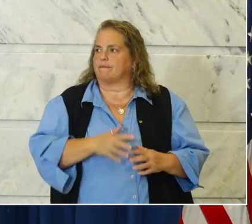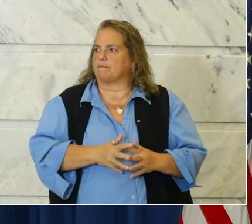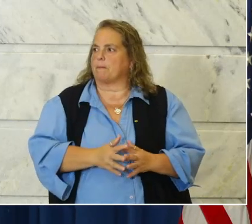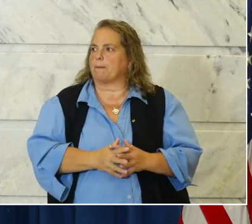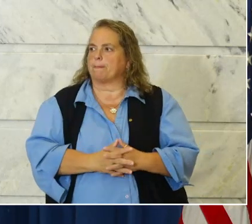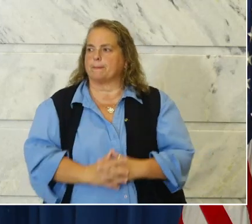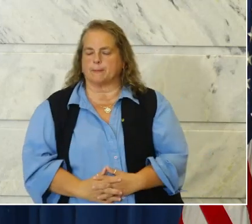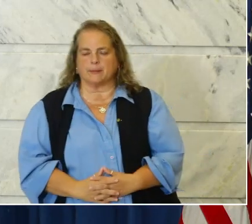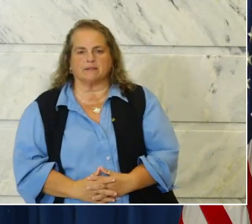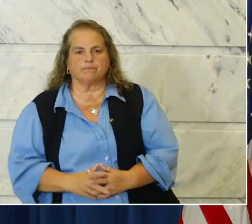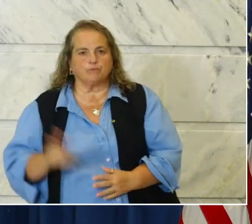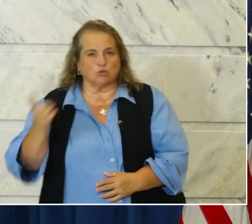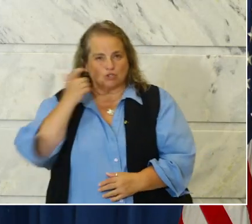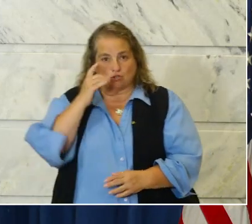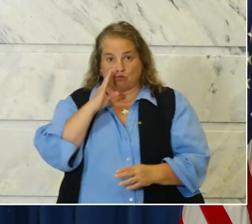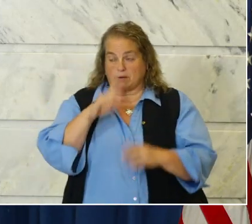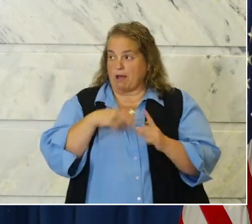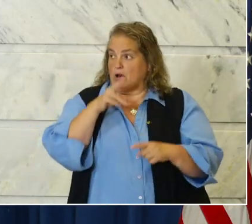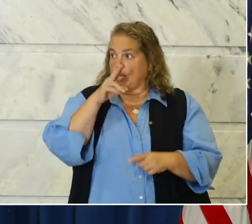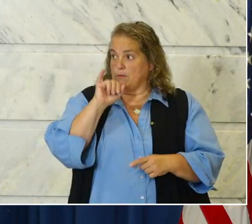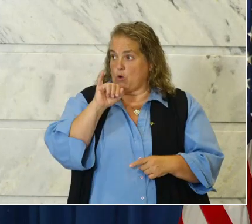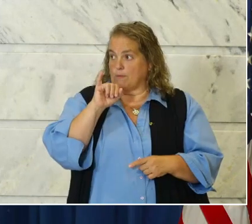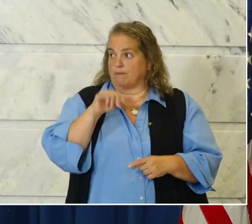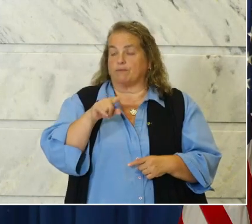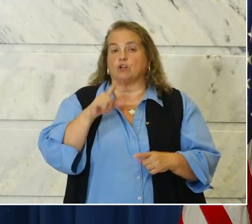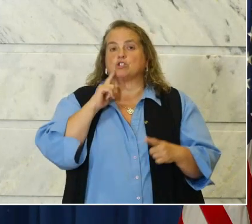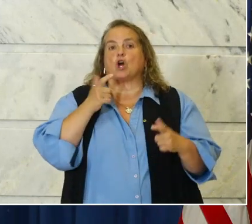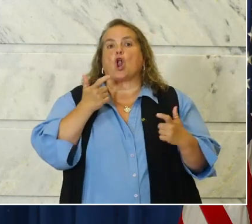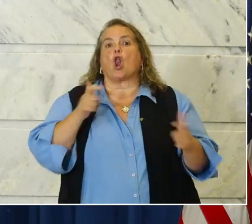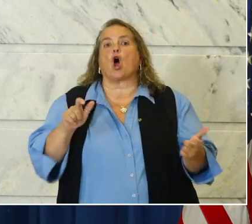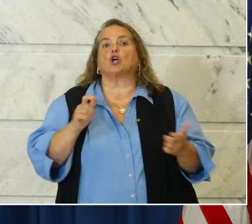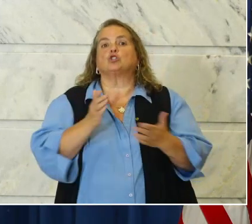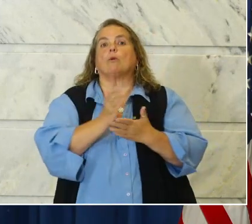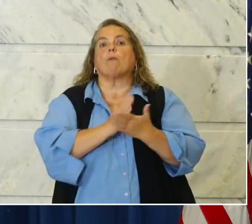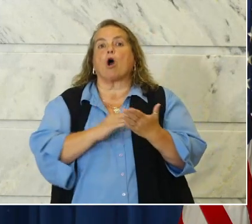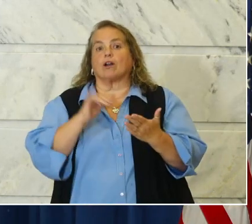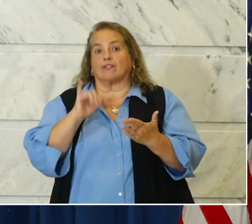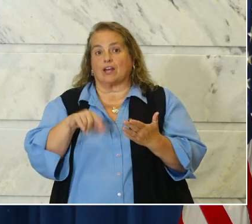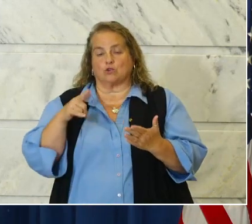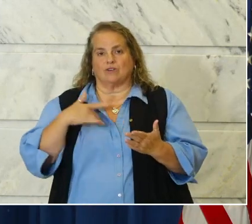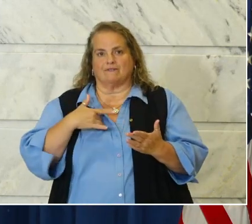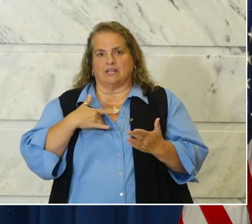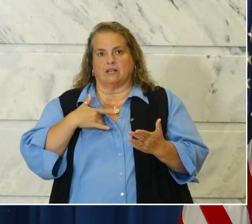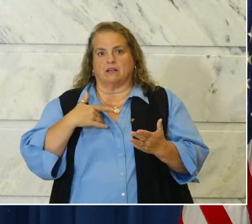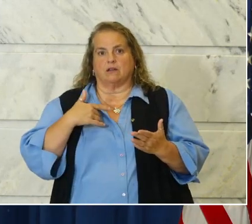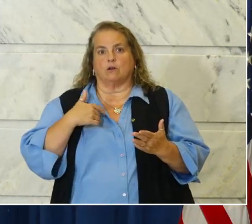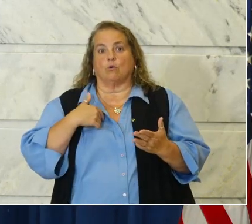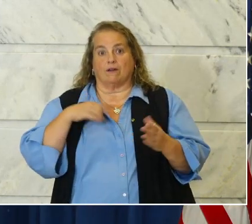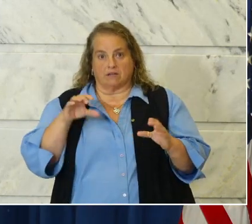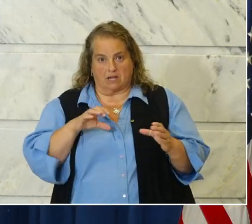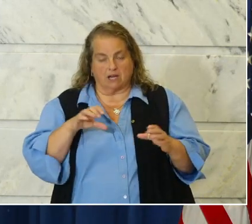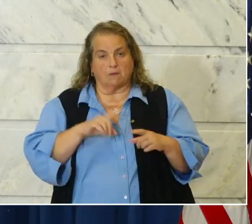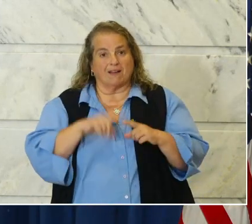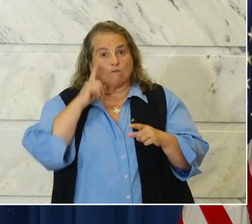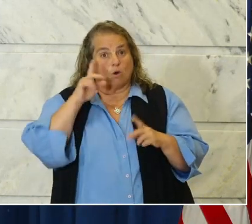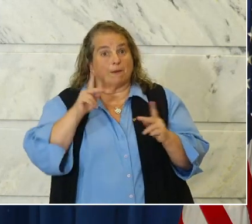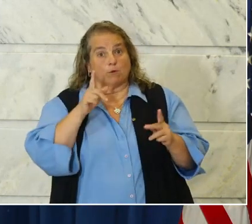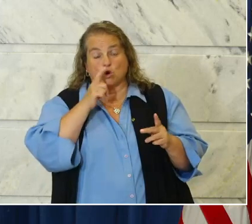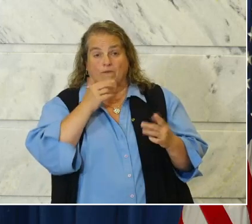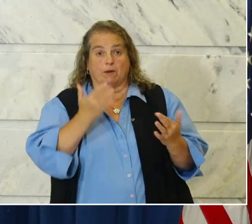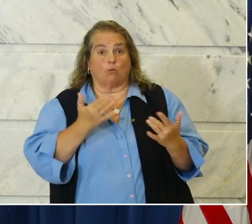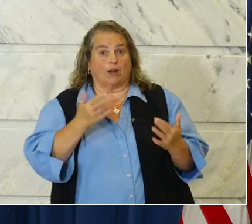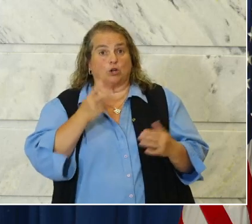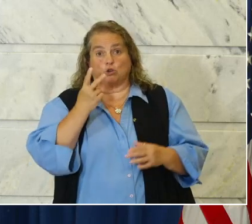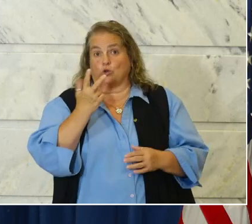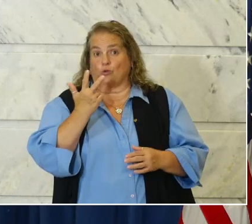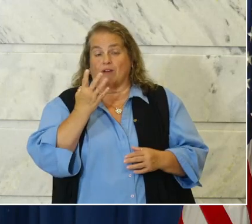talk about unemployment, that there is a large chunk that you feel will be done quickly. For those people who've been waiting 2, 3,